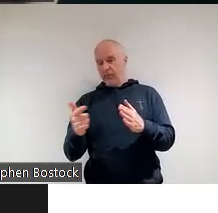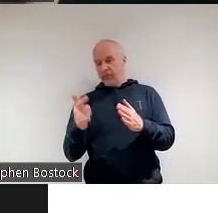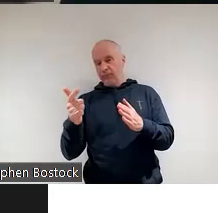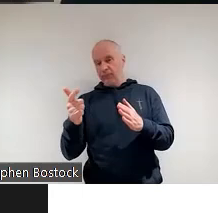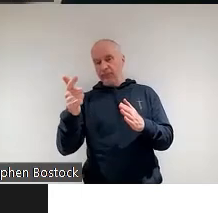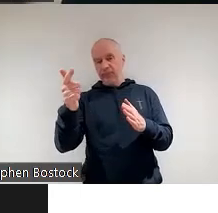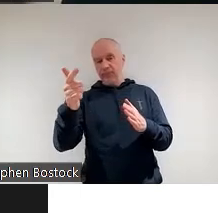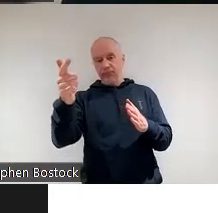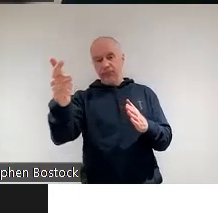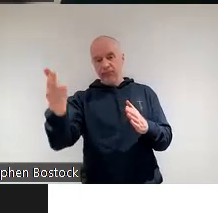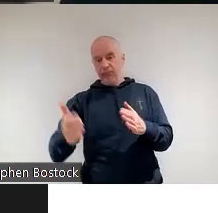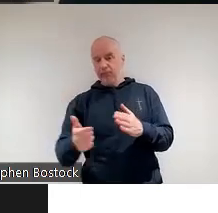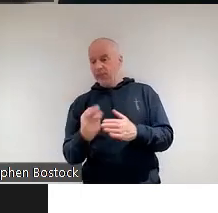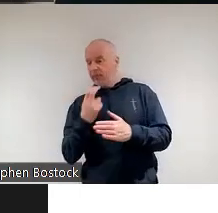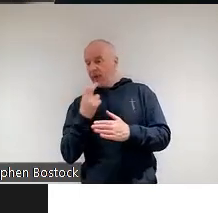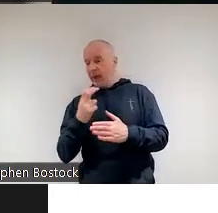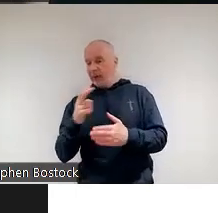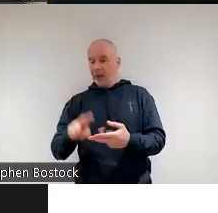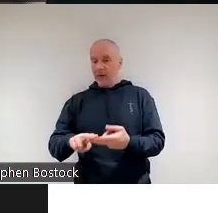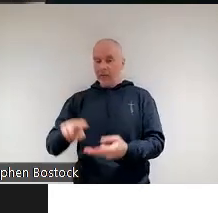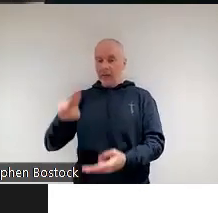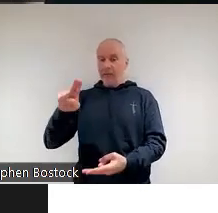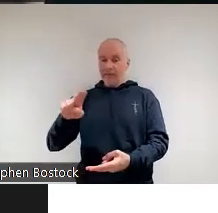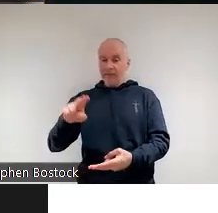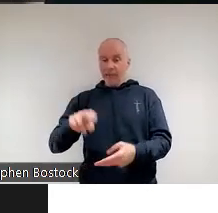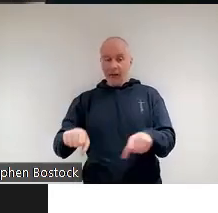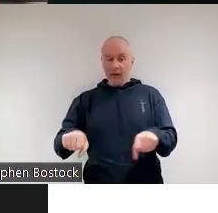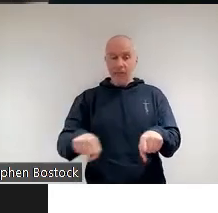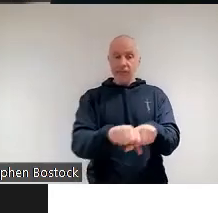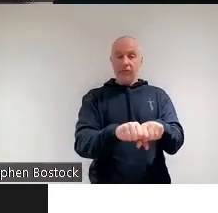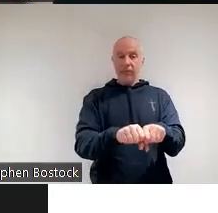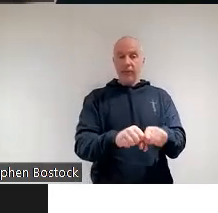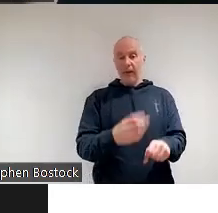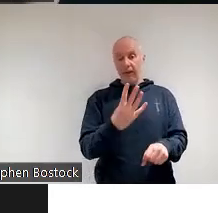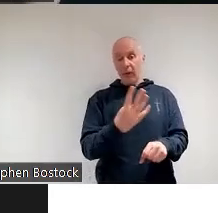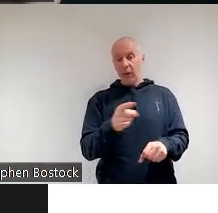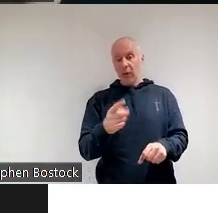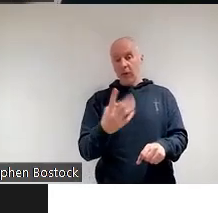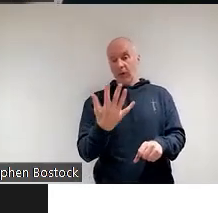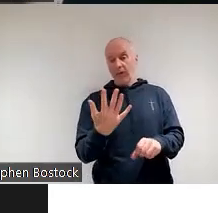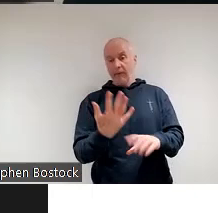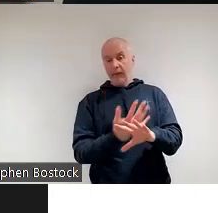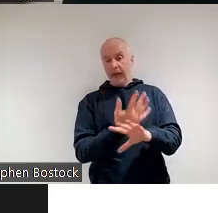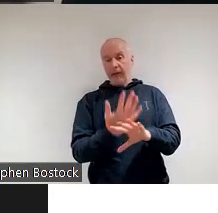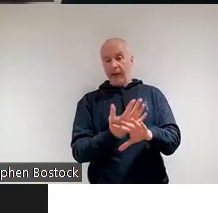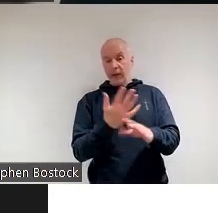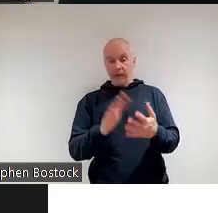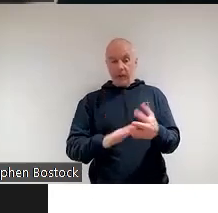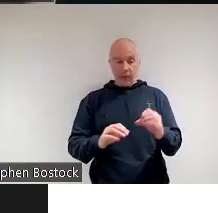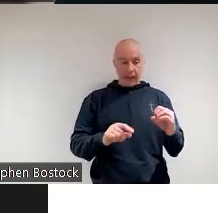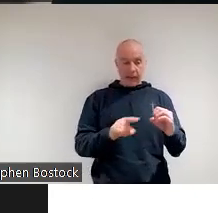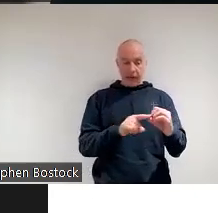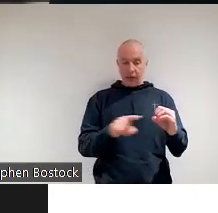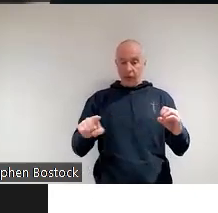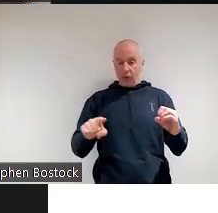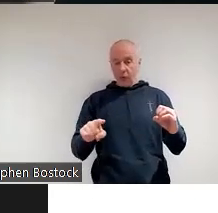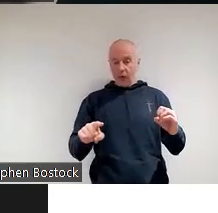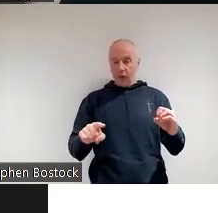with your charger, it will only take like 4 or 5 hours to get it from 0% to